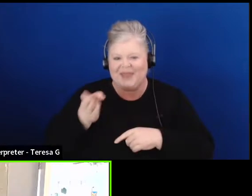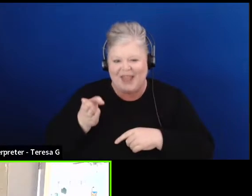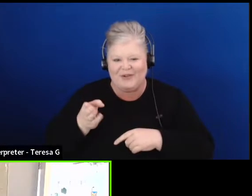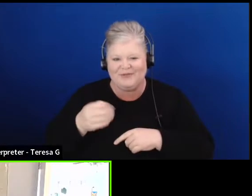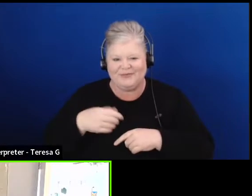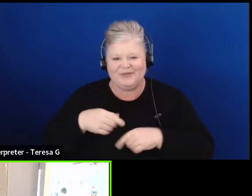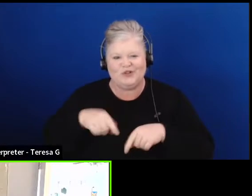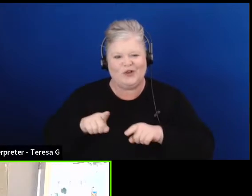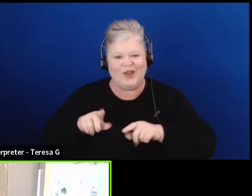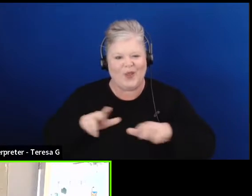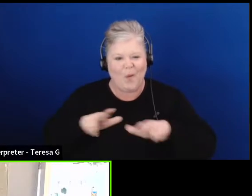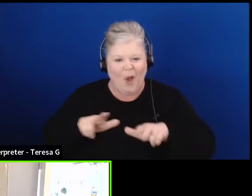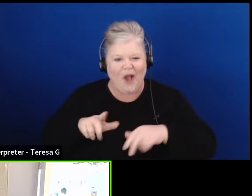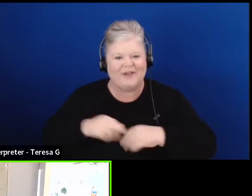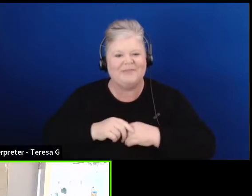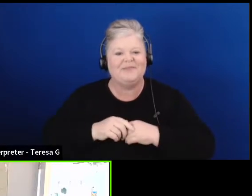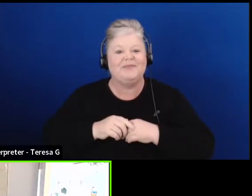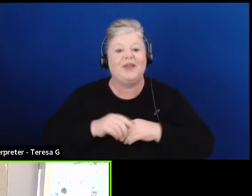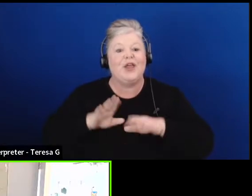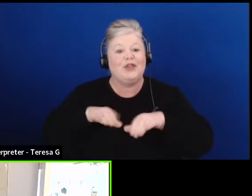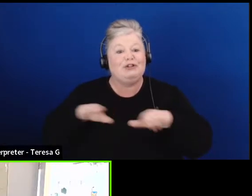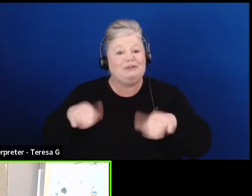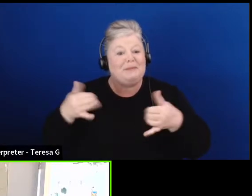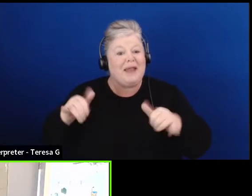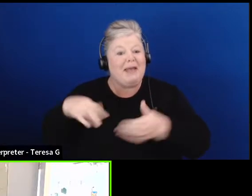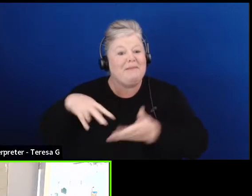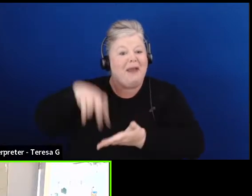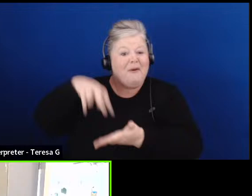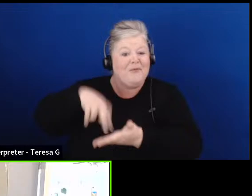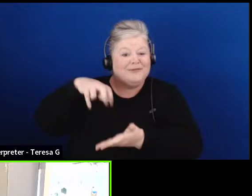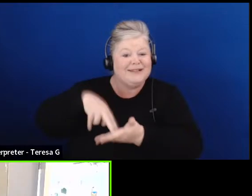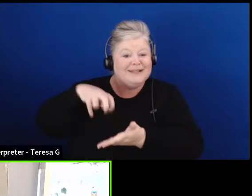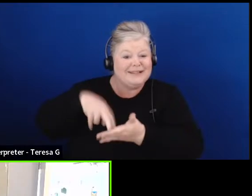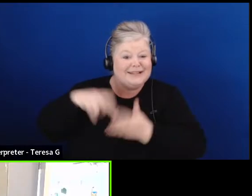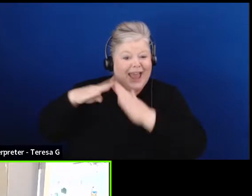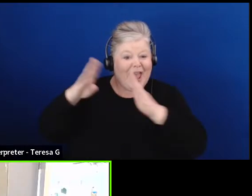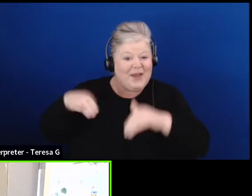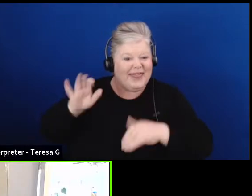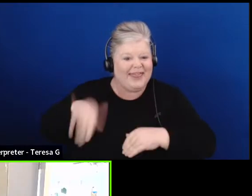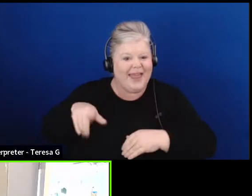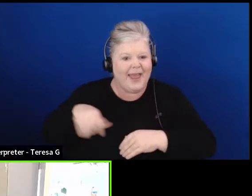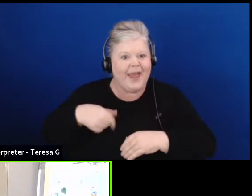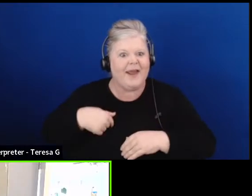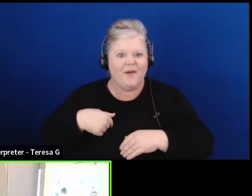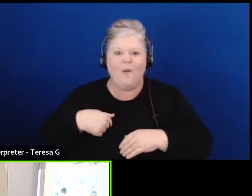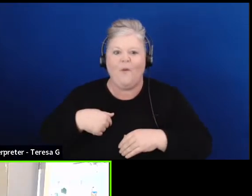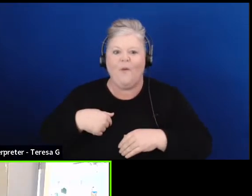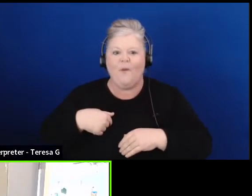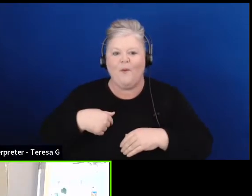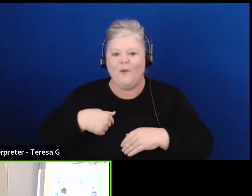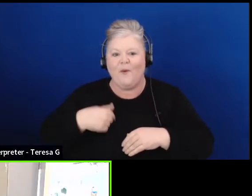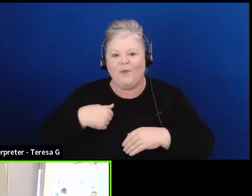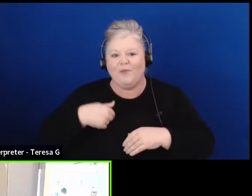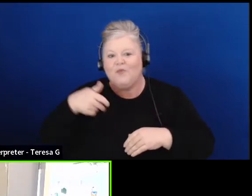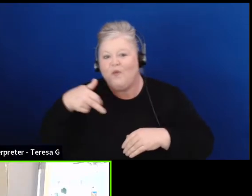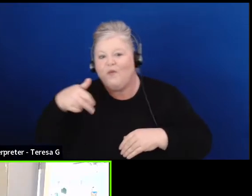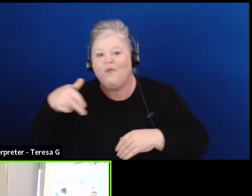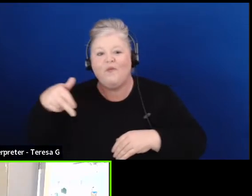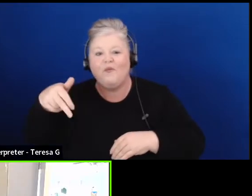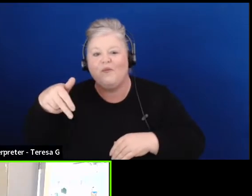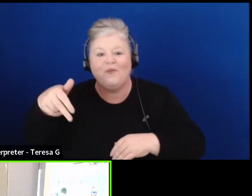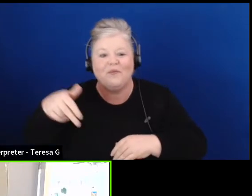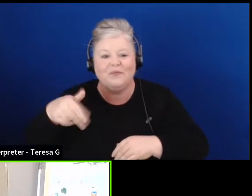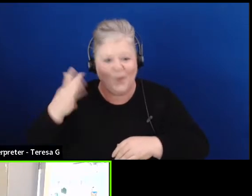that play in the children's area where the bounce house is. I like to walk over there because there are generally children who